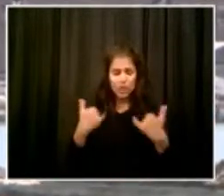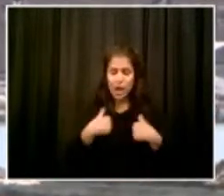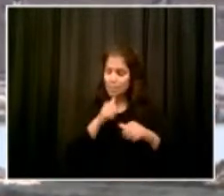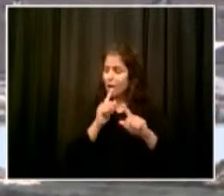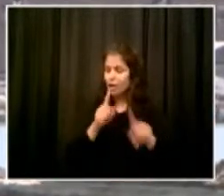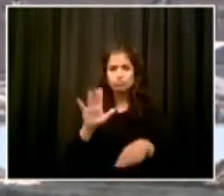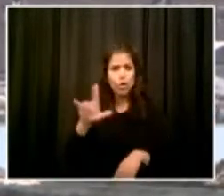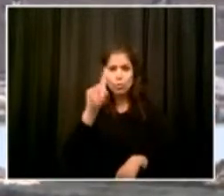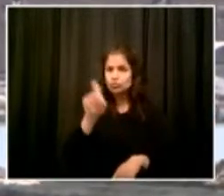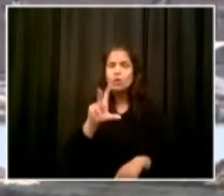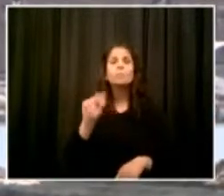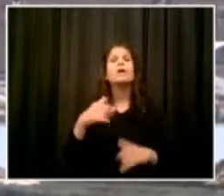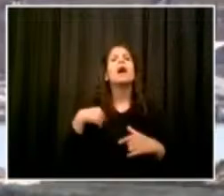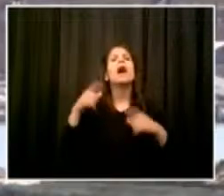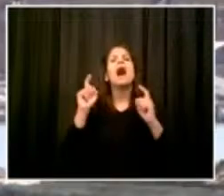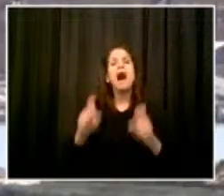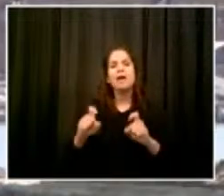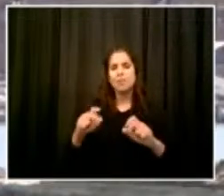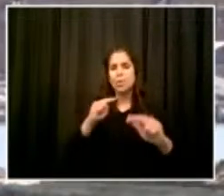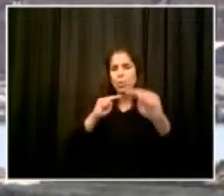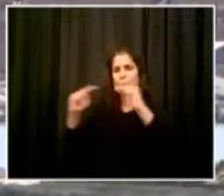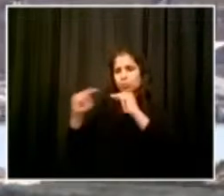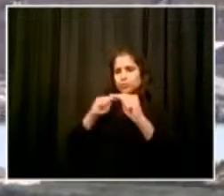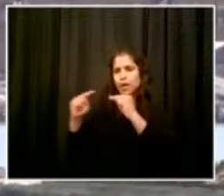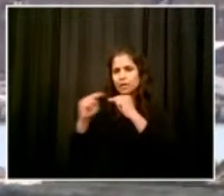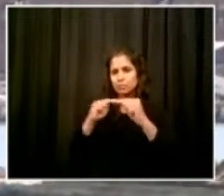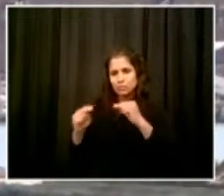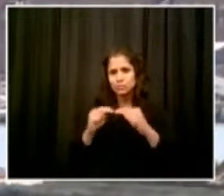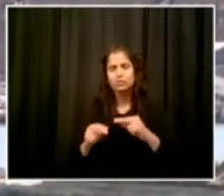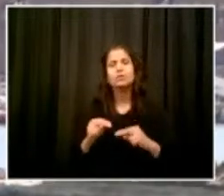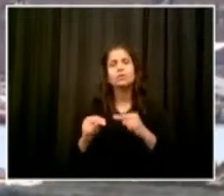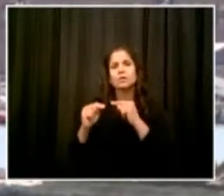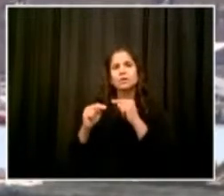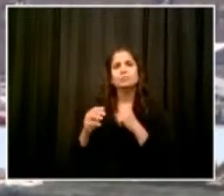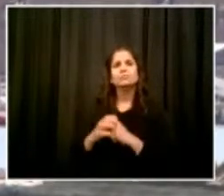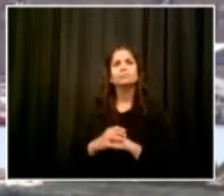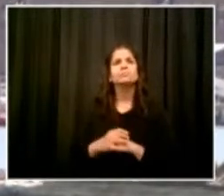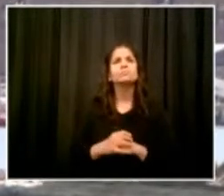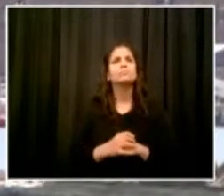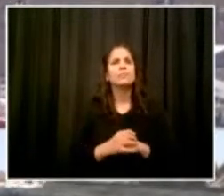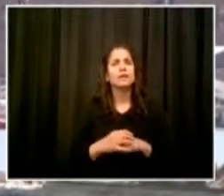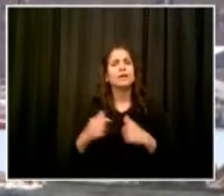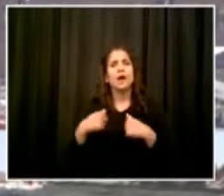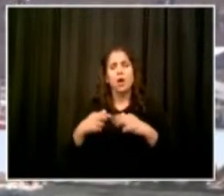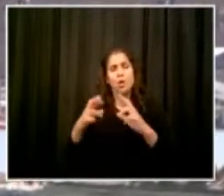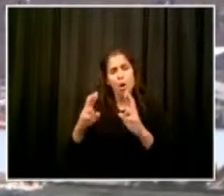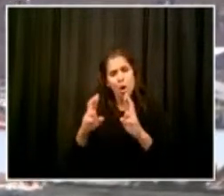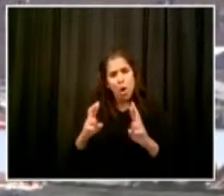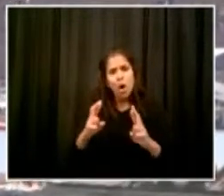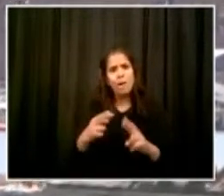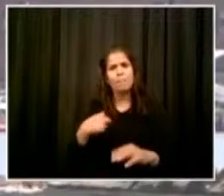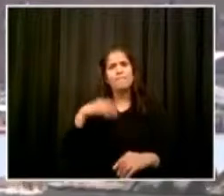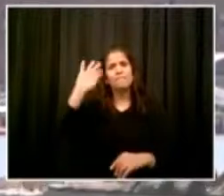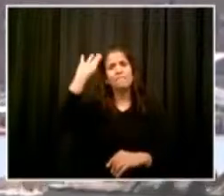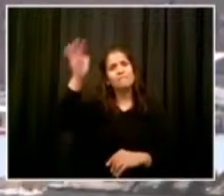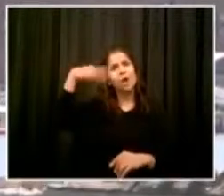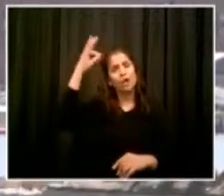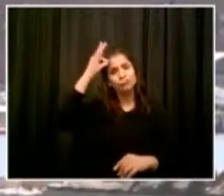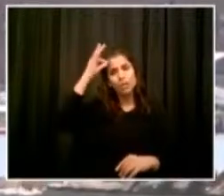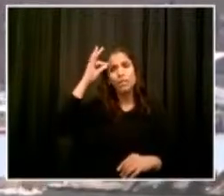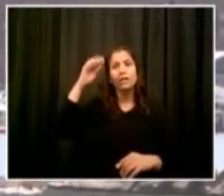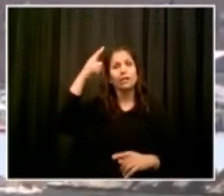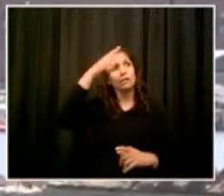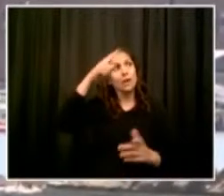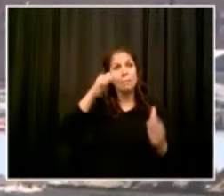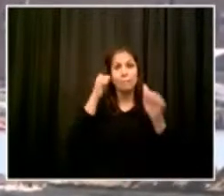city. We are praying there's action on the stimulus in Washington. We're asking Albany to help give us a last resort with borrowing authority. All these